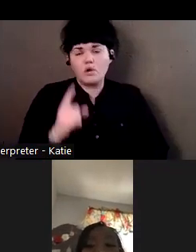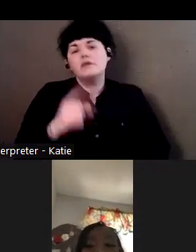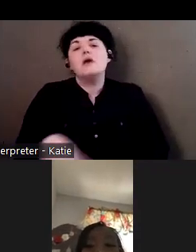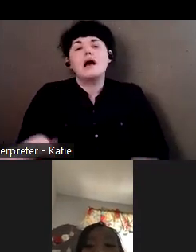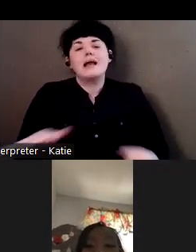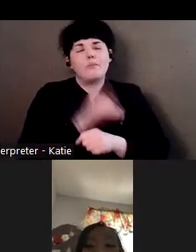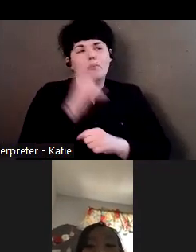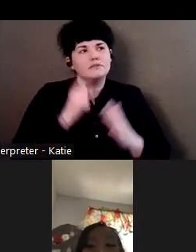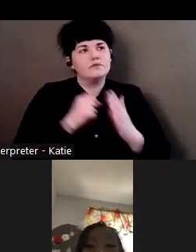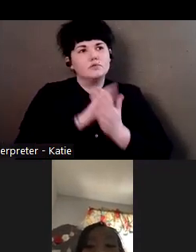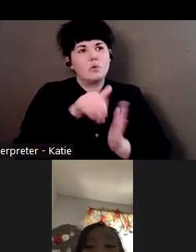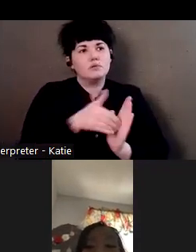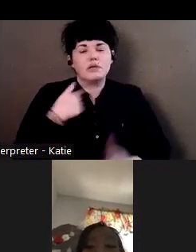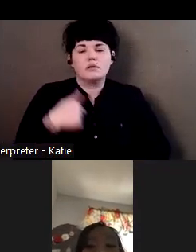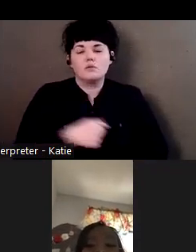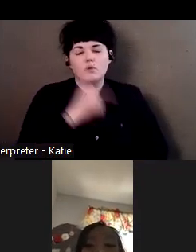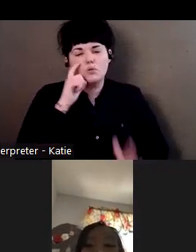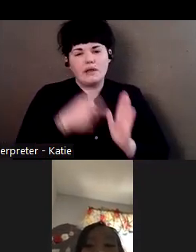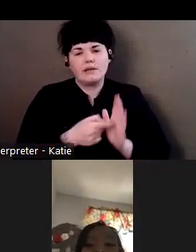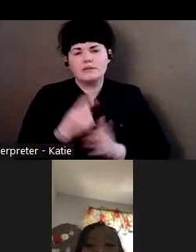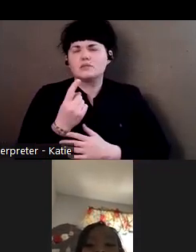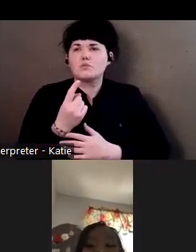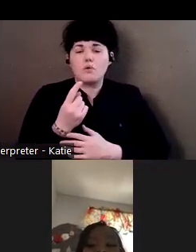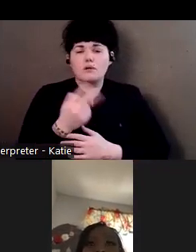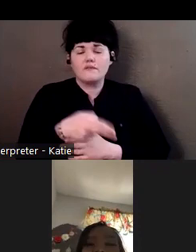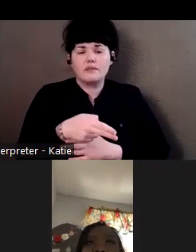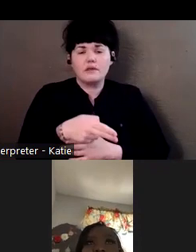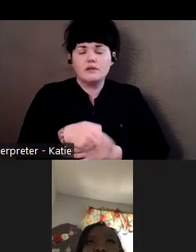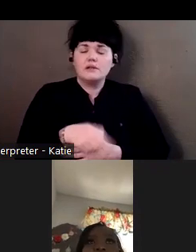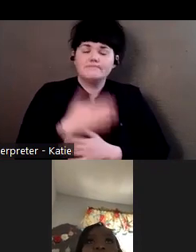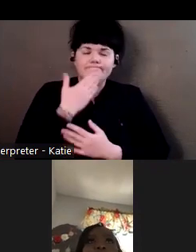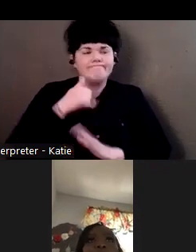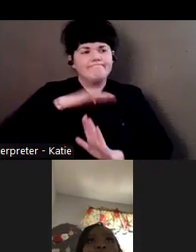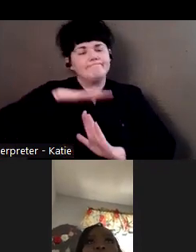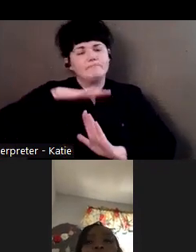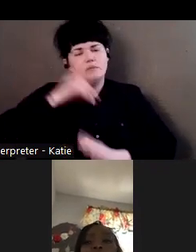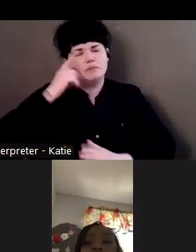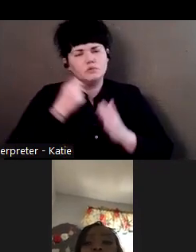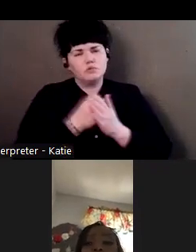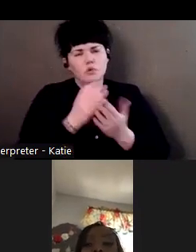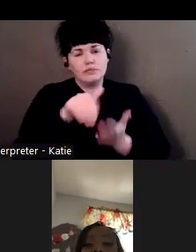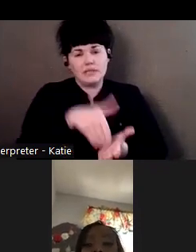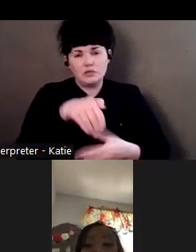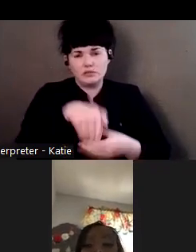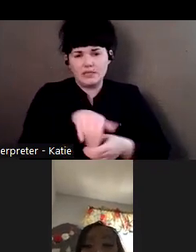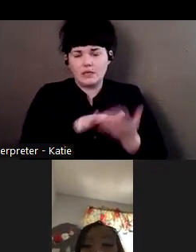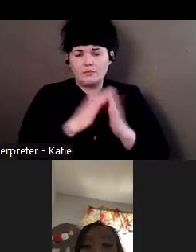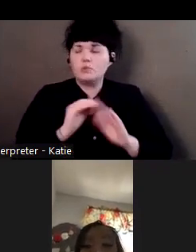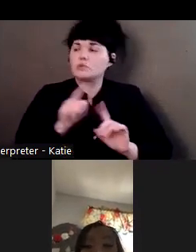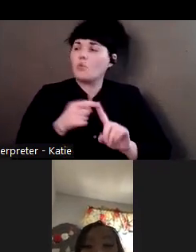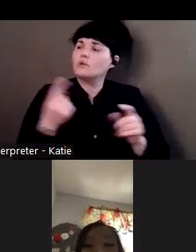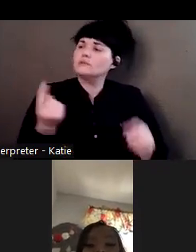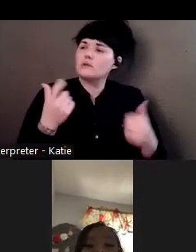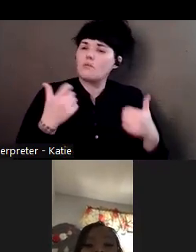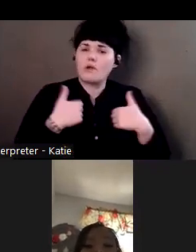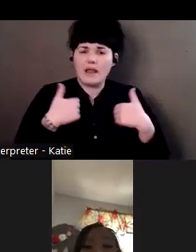we recognize as well one of the highest stroke centers in our community. So when there are emergencies, someone has stroke, they more than likely